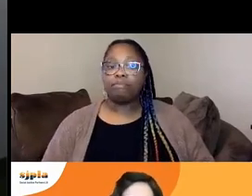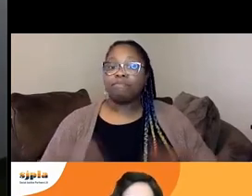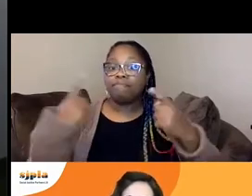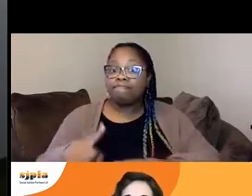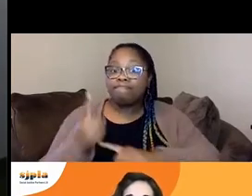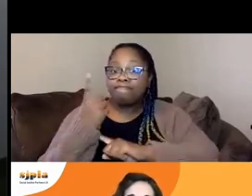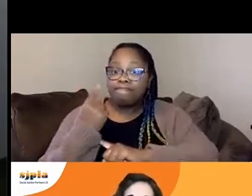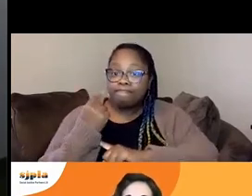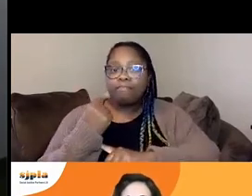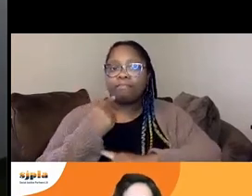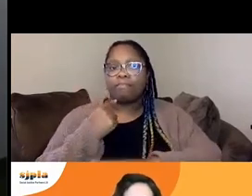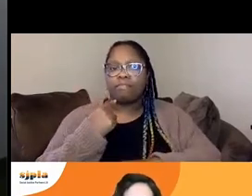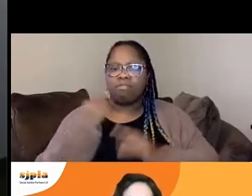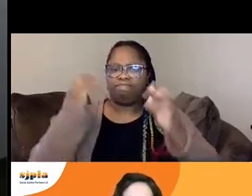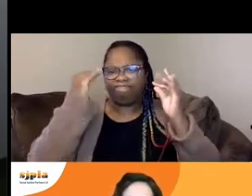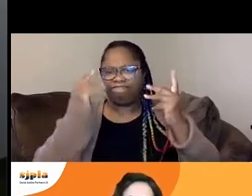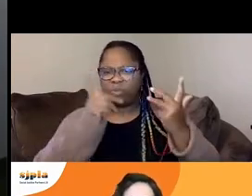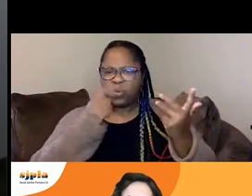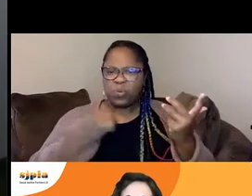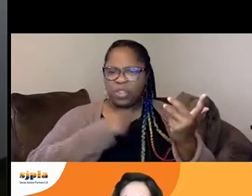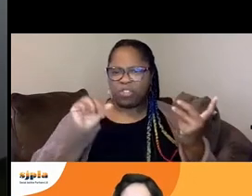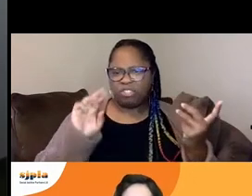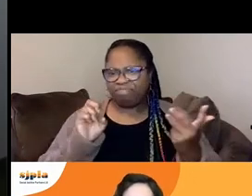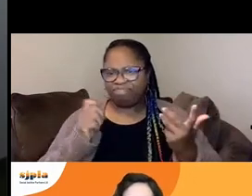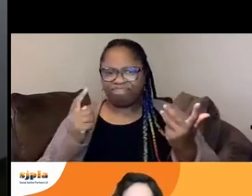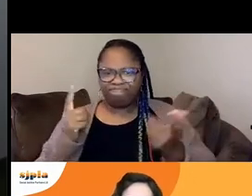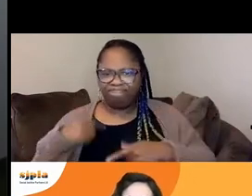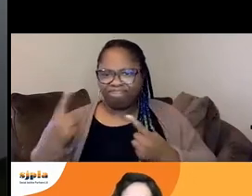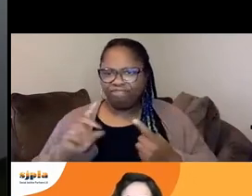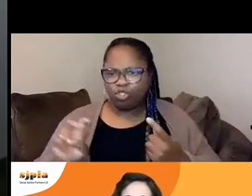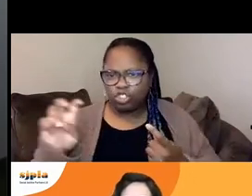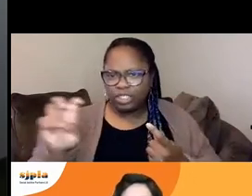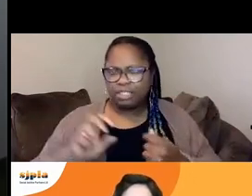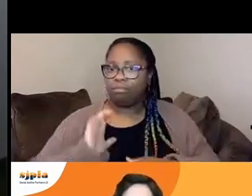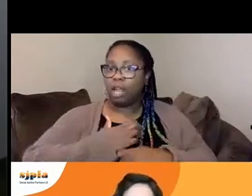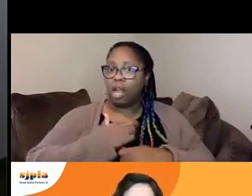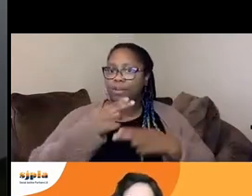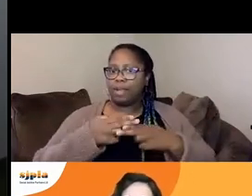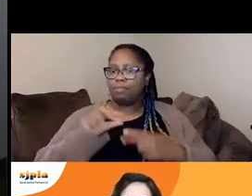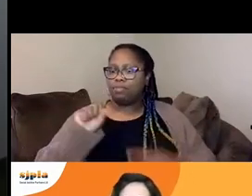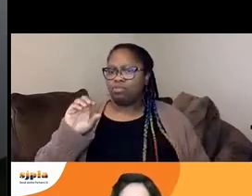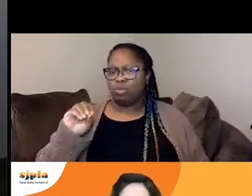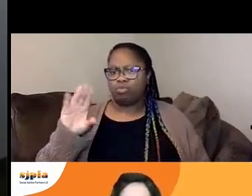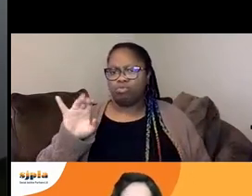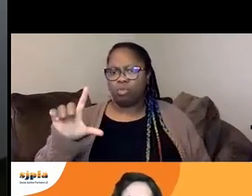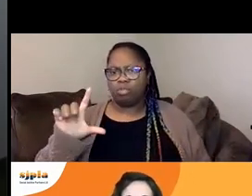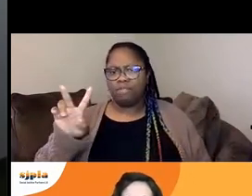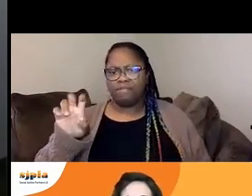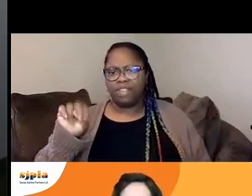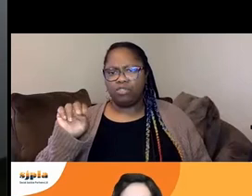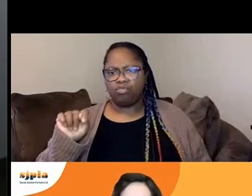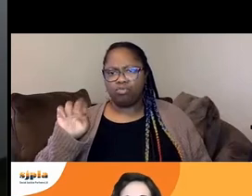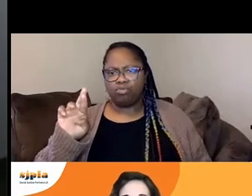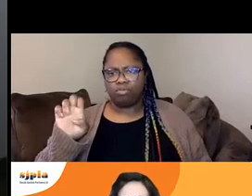to reflect about who we are and where we've been. We reflected on our name of Social Venture Partners and realized that we had done the